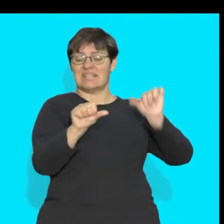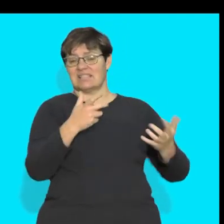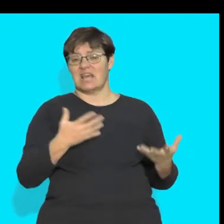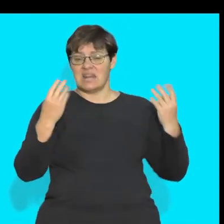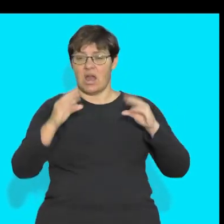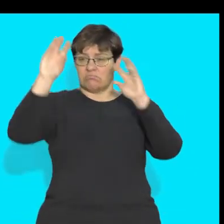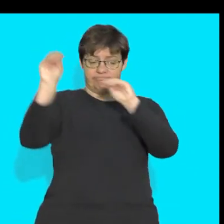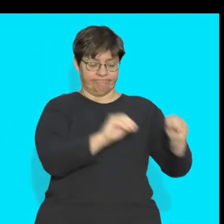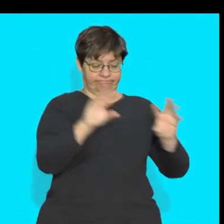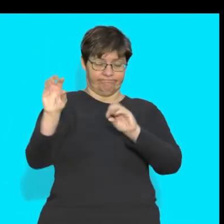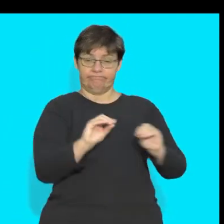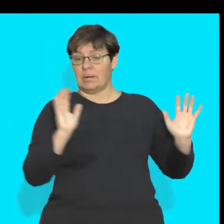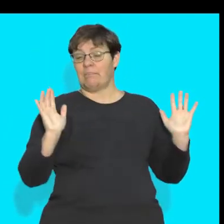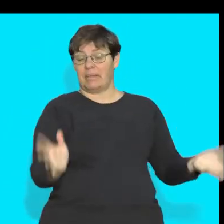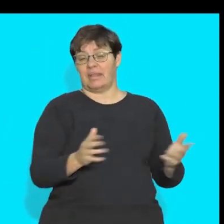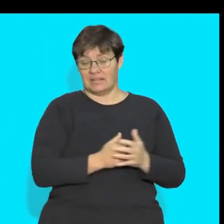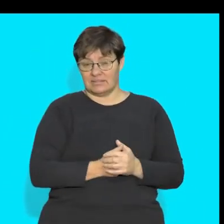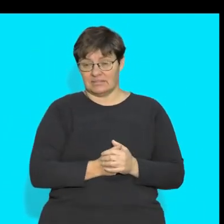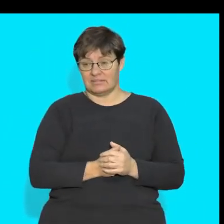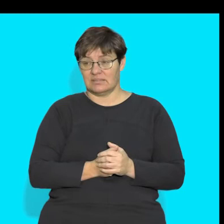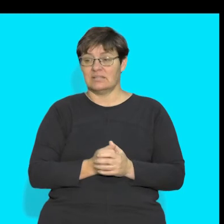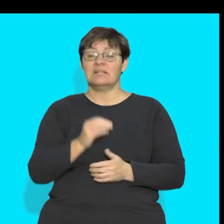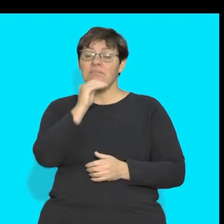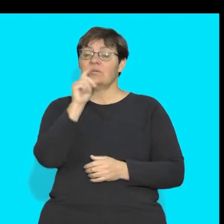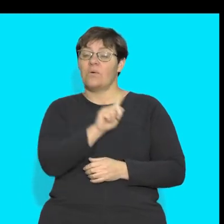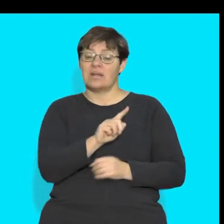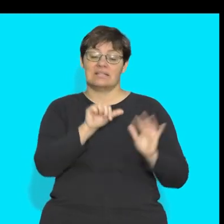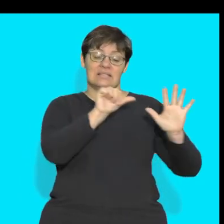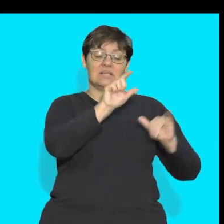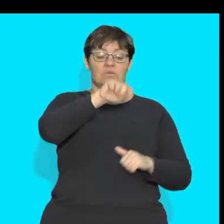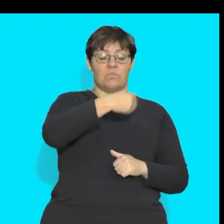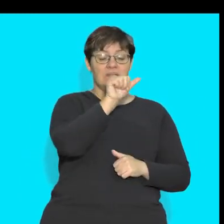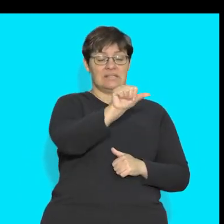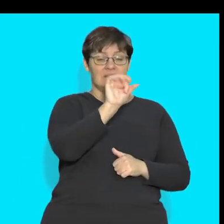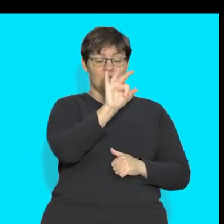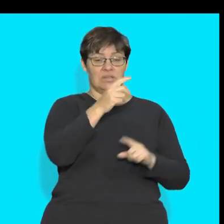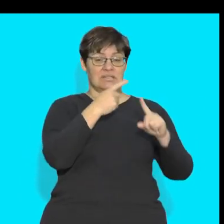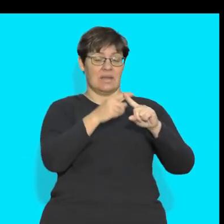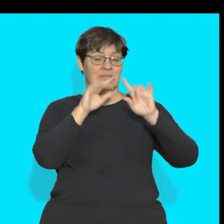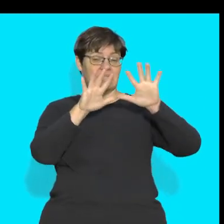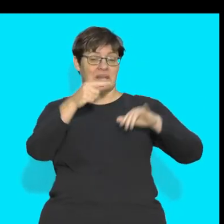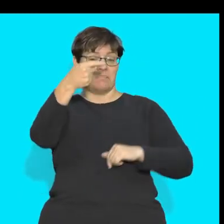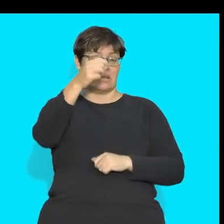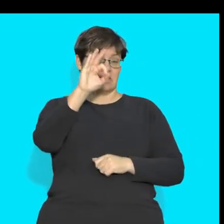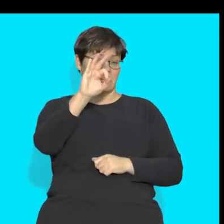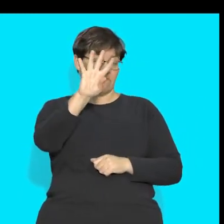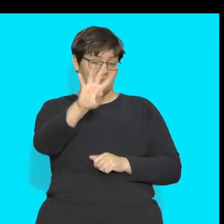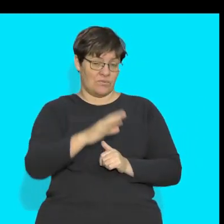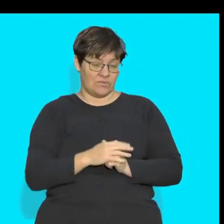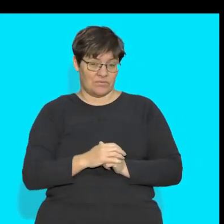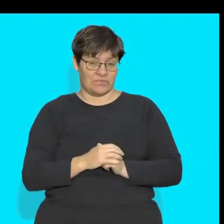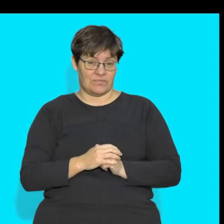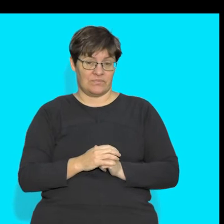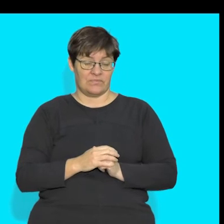science. Now it's substitution. So this means this is going to be 6,63